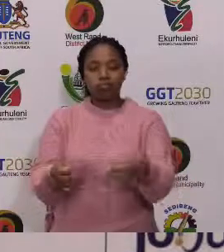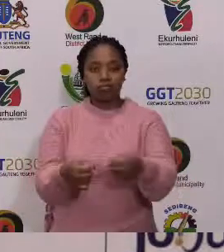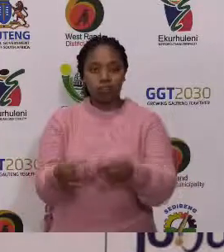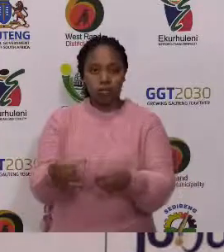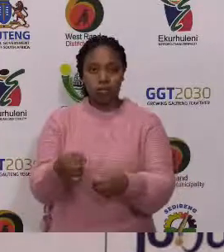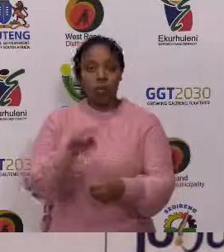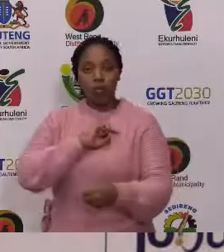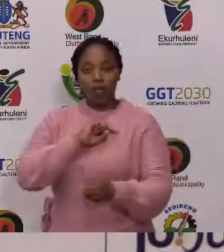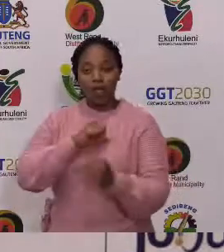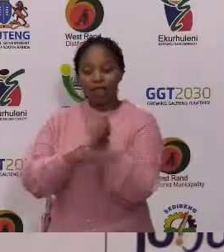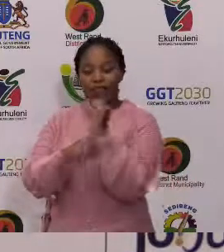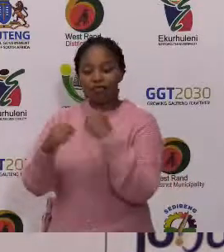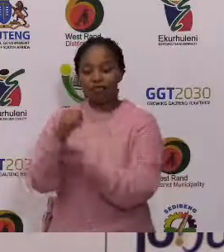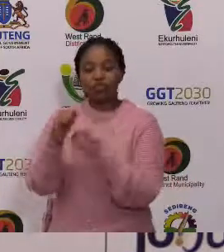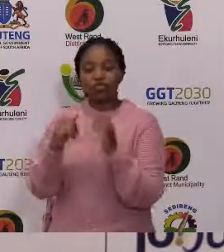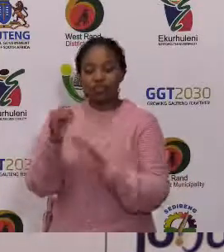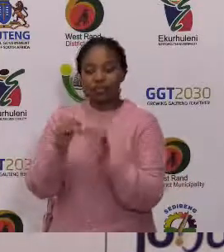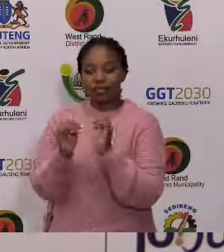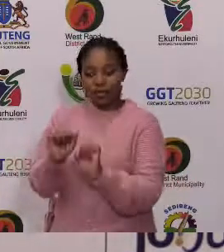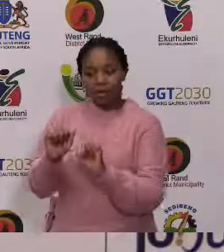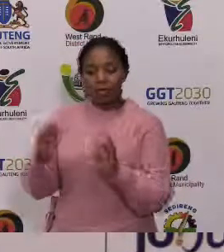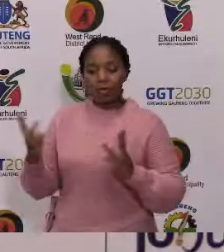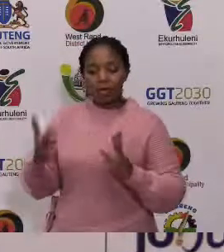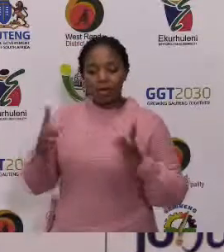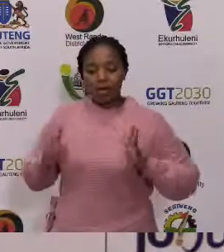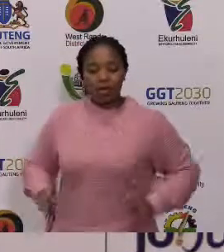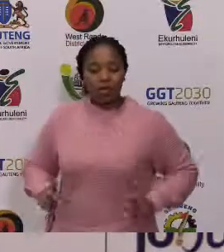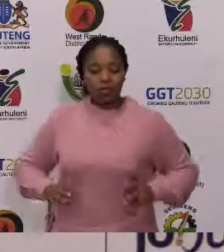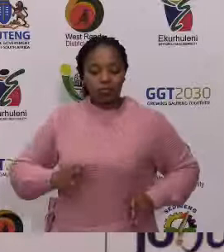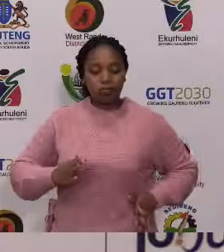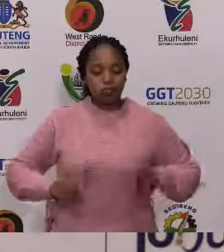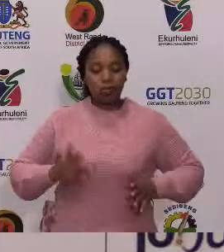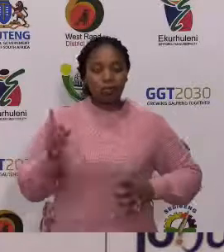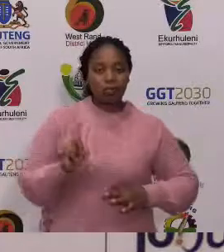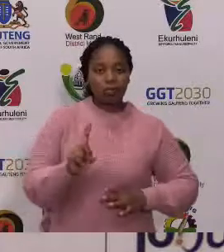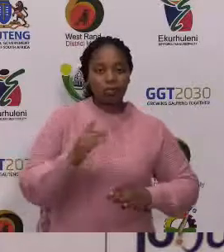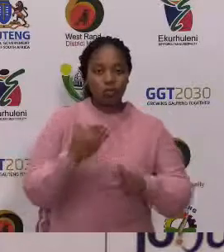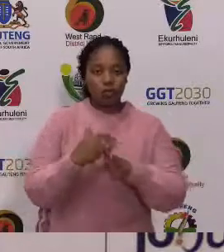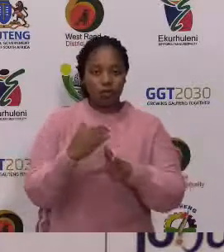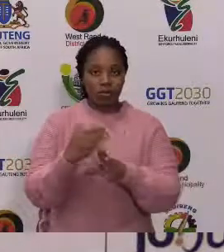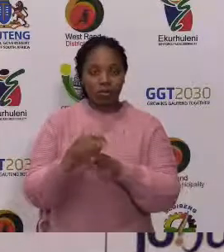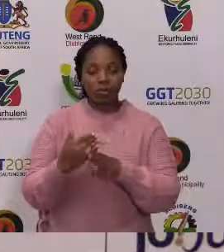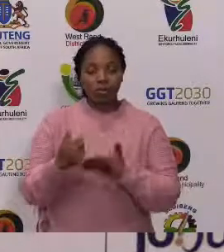resources, is also health technologies to fight the pandemic.